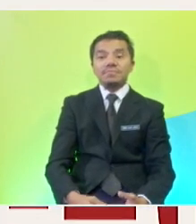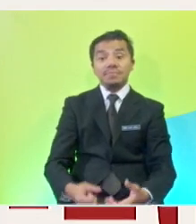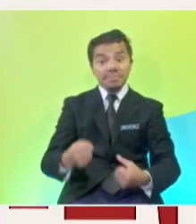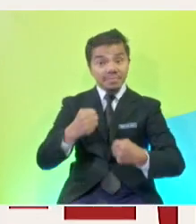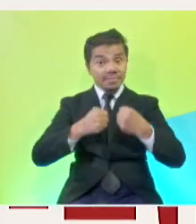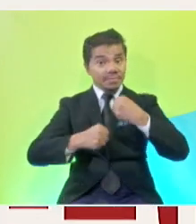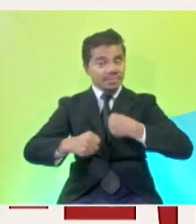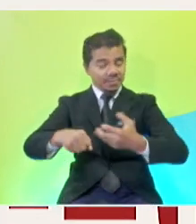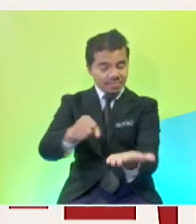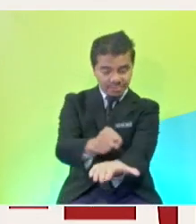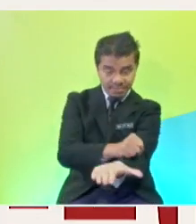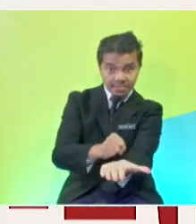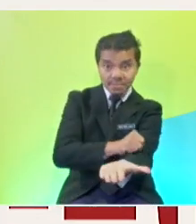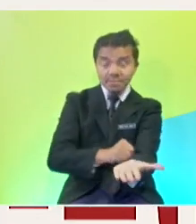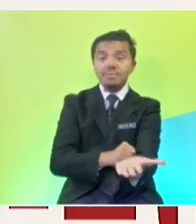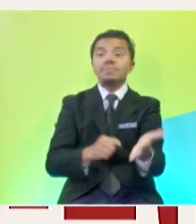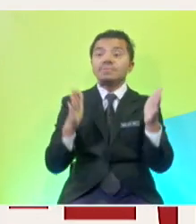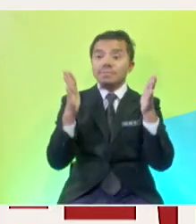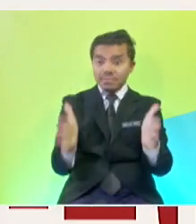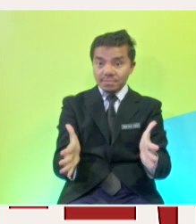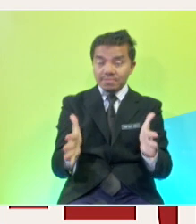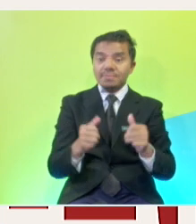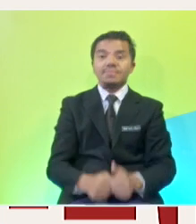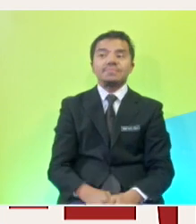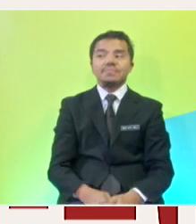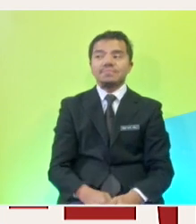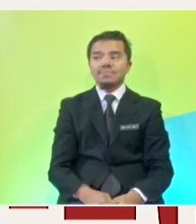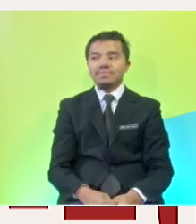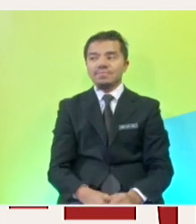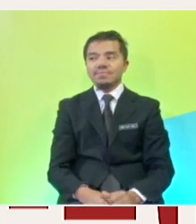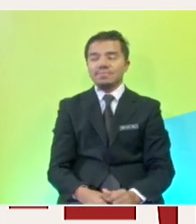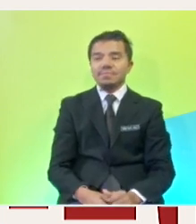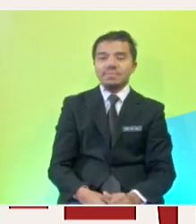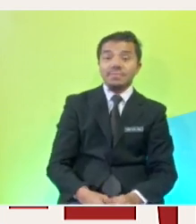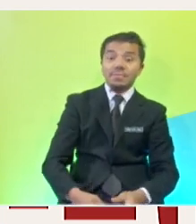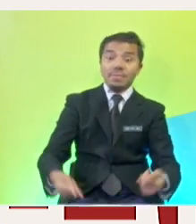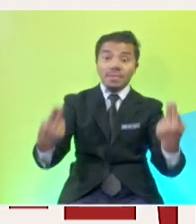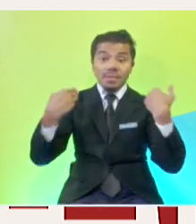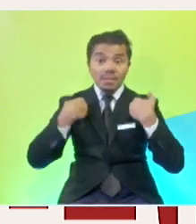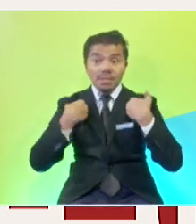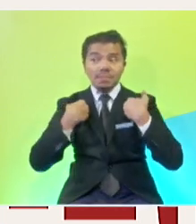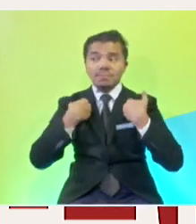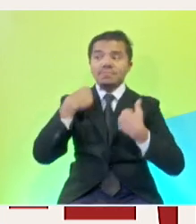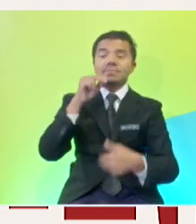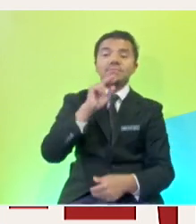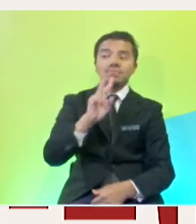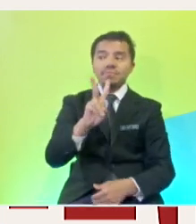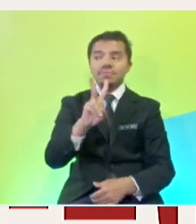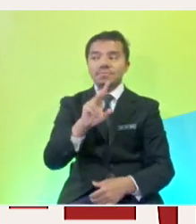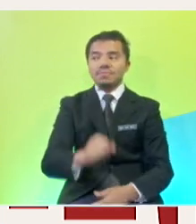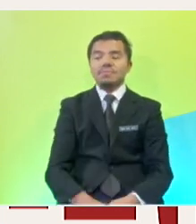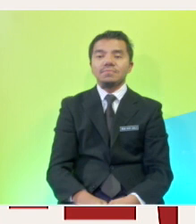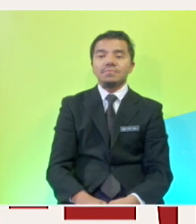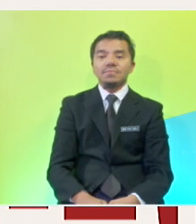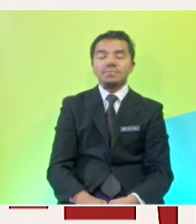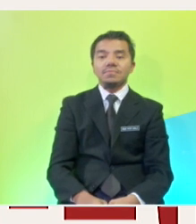human nervous system. Okay, there are 2 types of nervous system. There are central nervous system and peripheral nervous system. Have